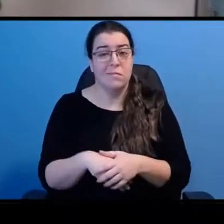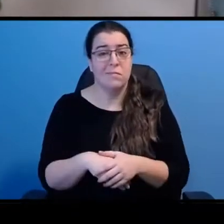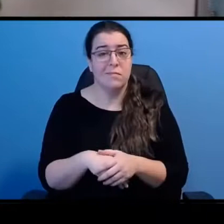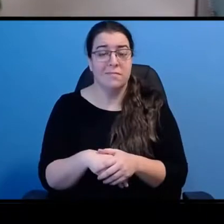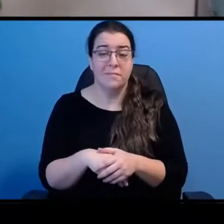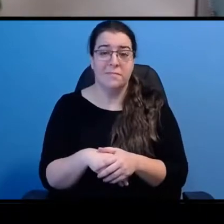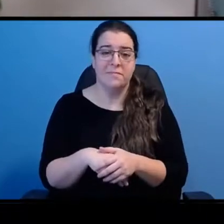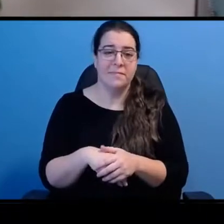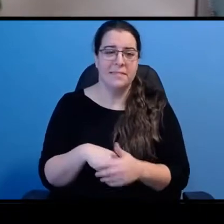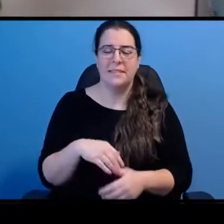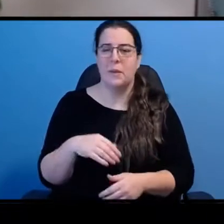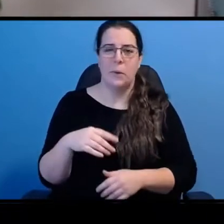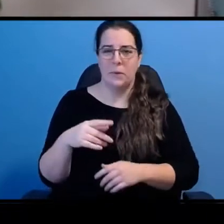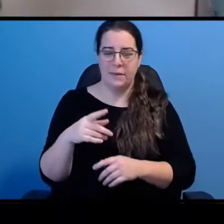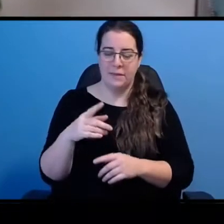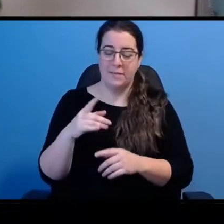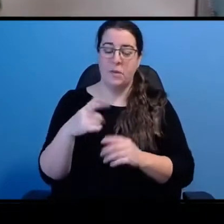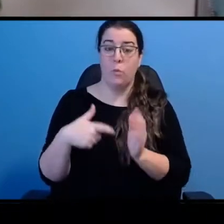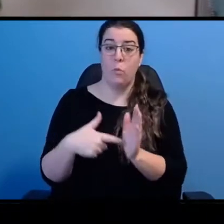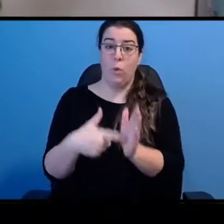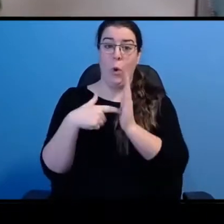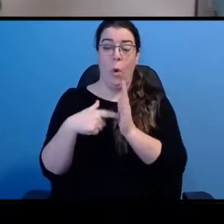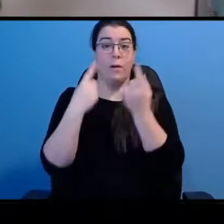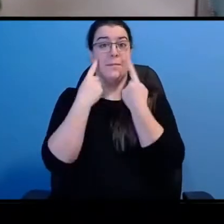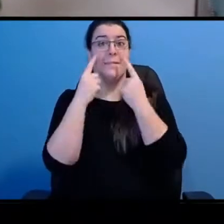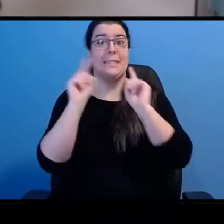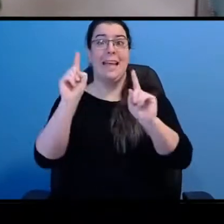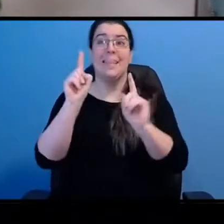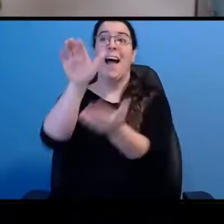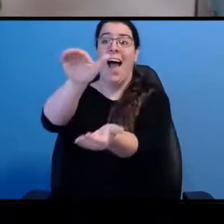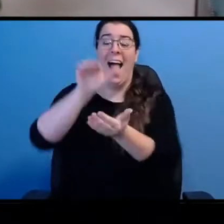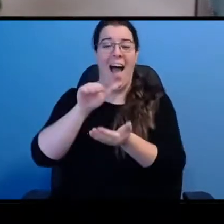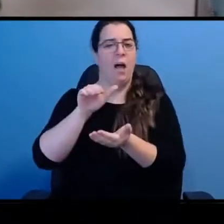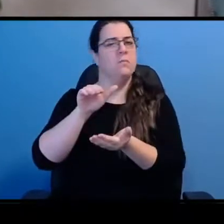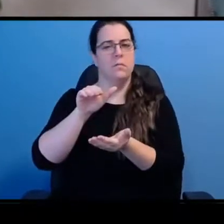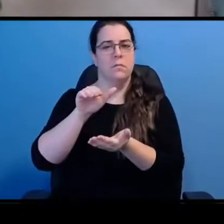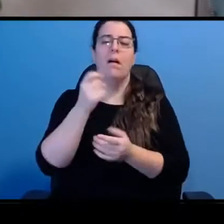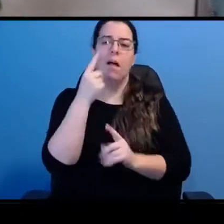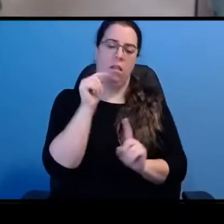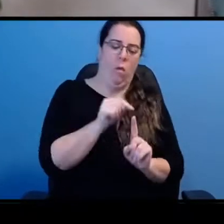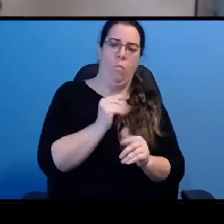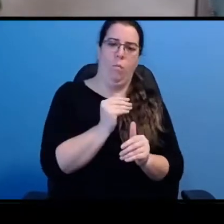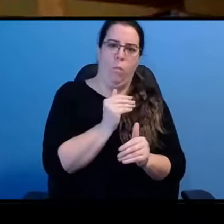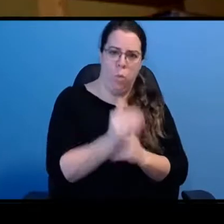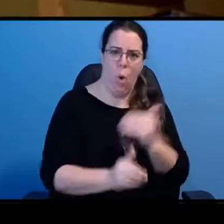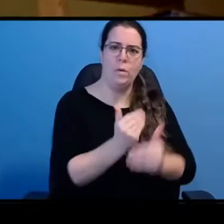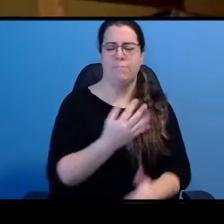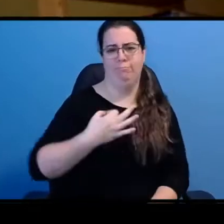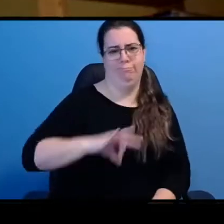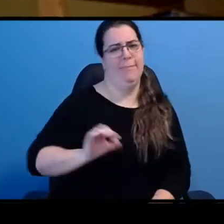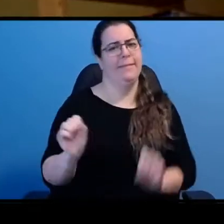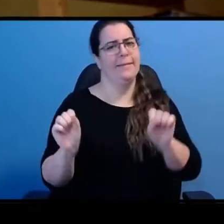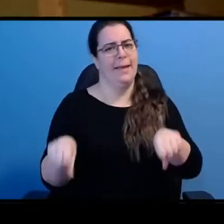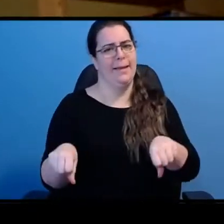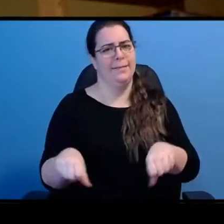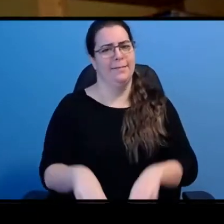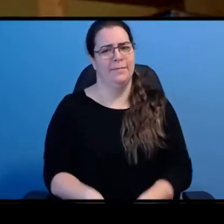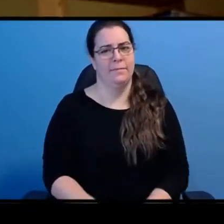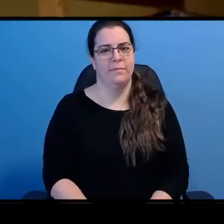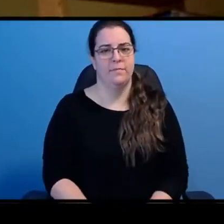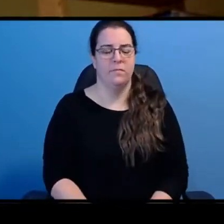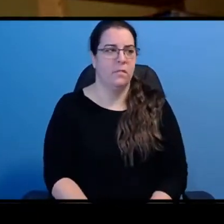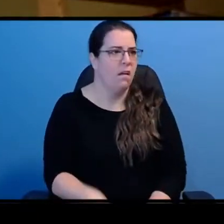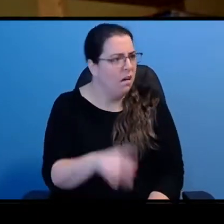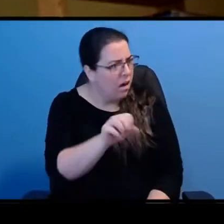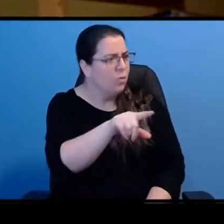about a successful grant. Sometimes just the process of writing a grant can be really helpful. Absolutely. I completely agree with that. It gives you the